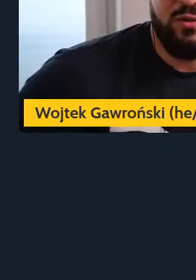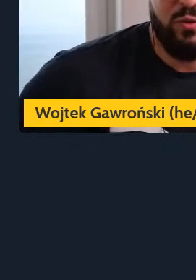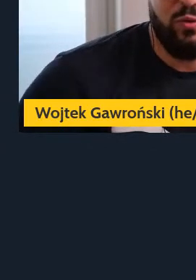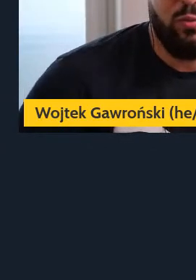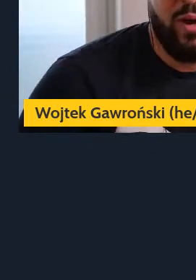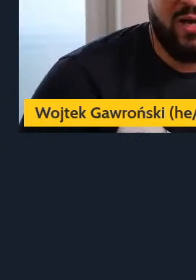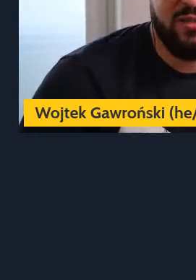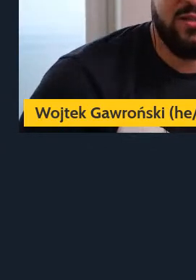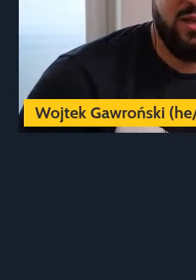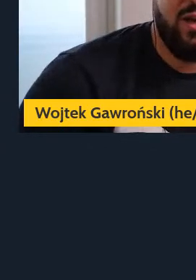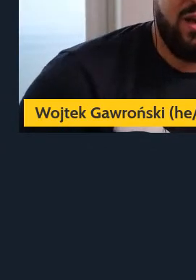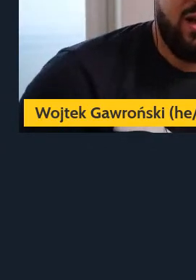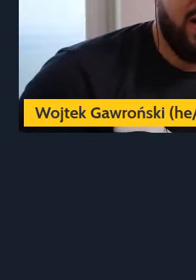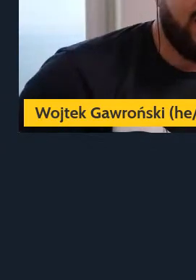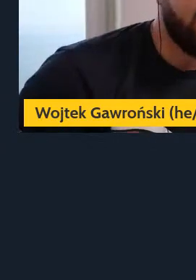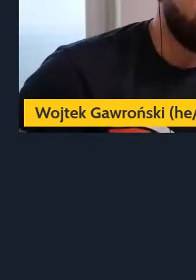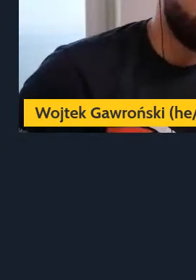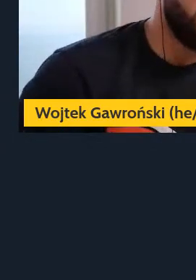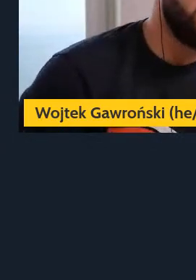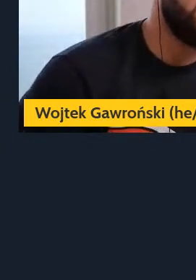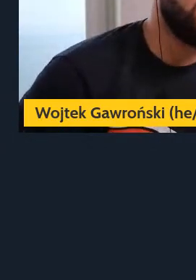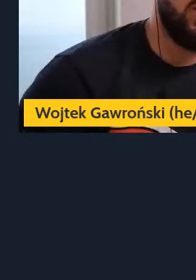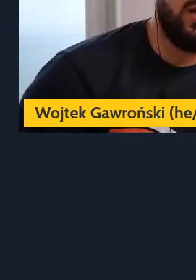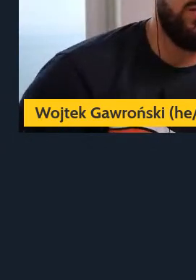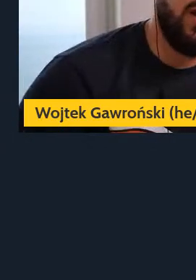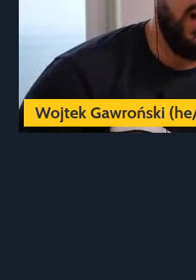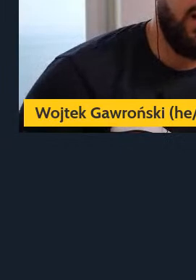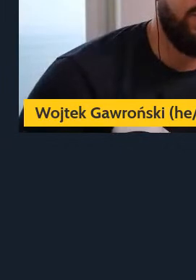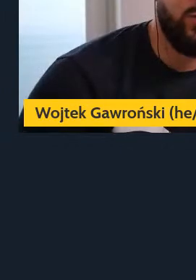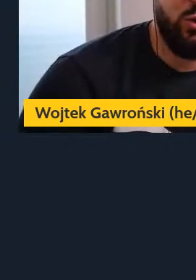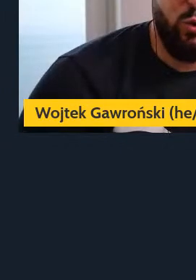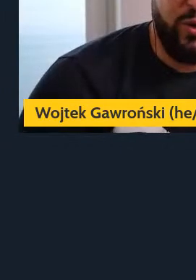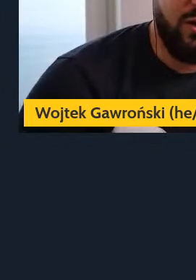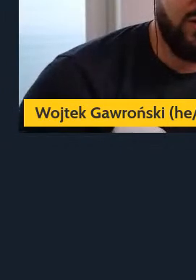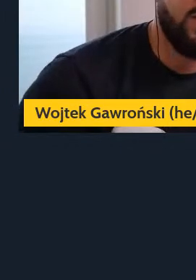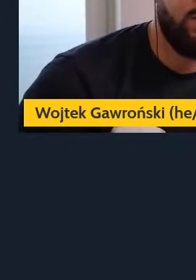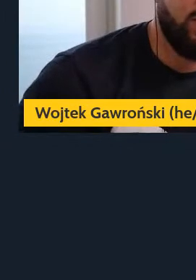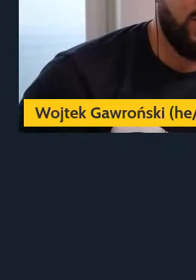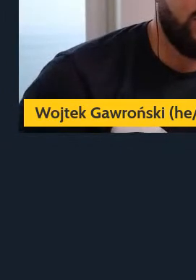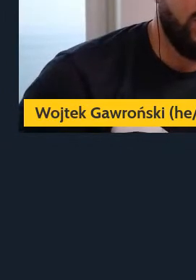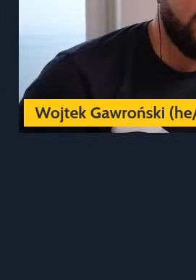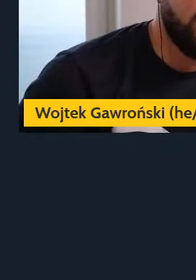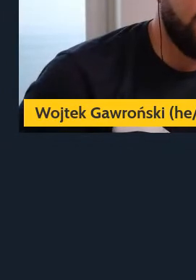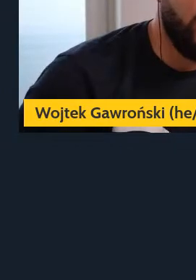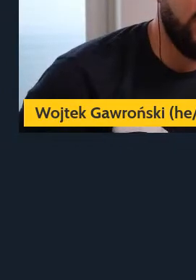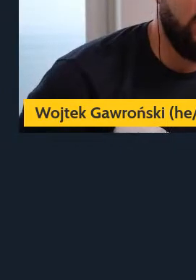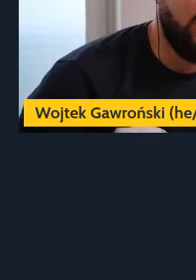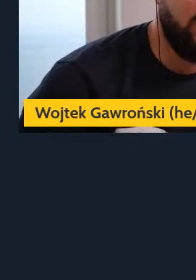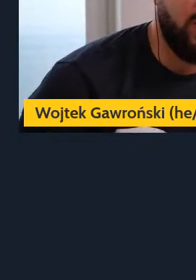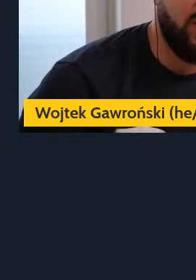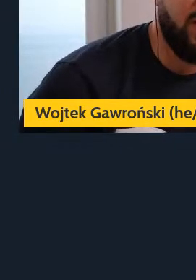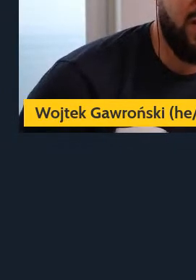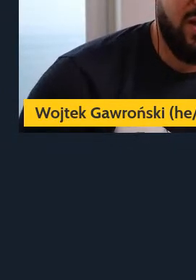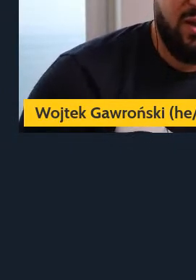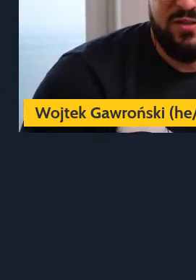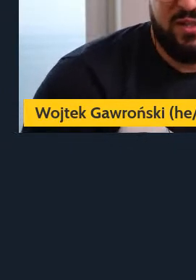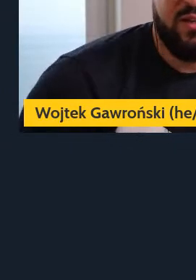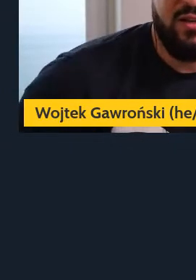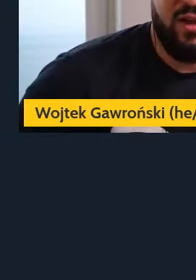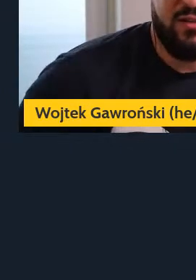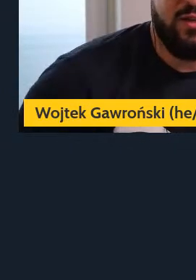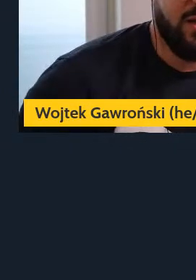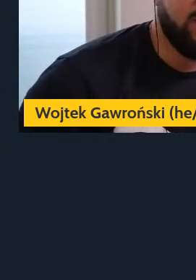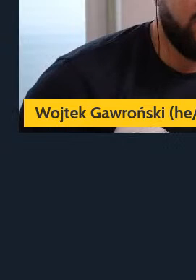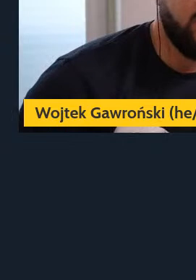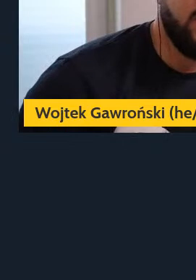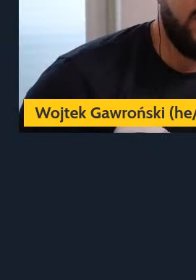goodies to pass, and we would like to have 2 winners for that question. Question will be